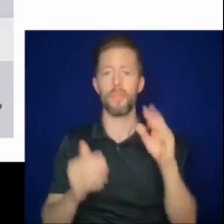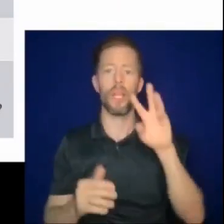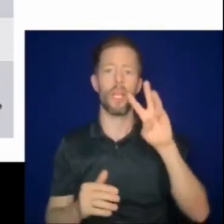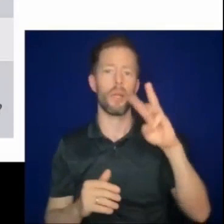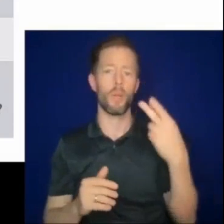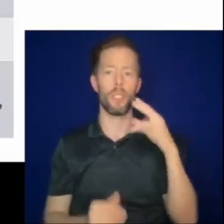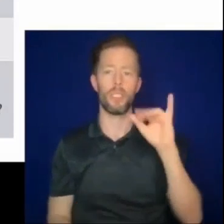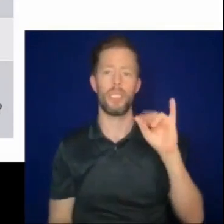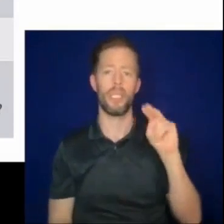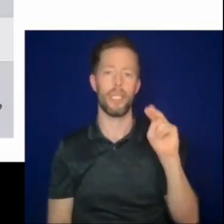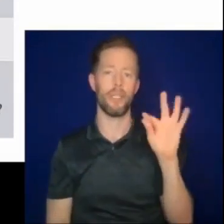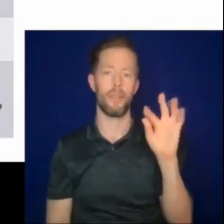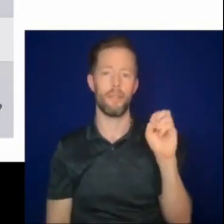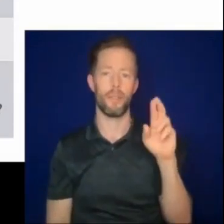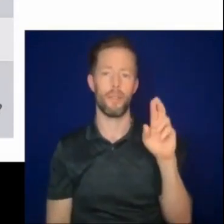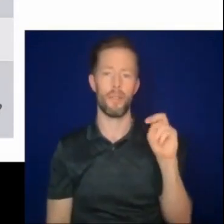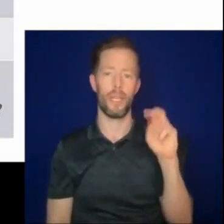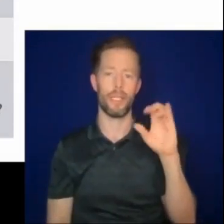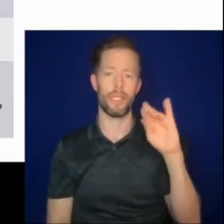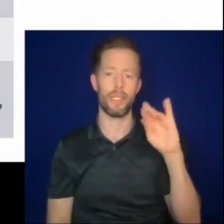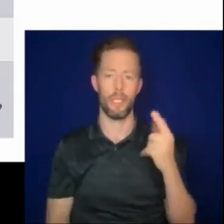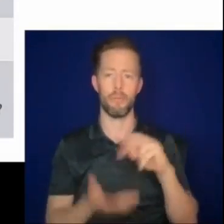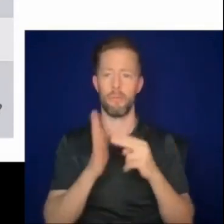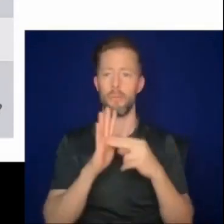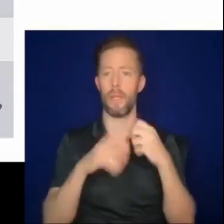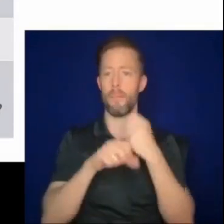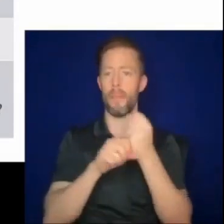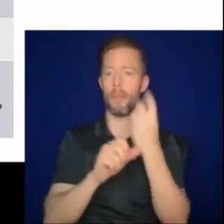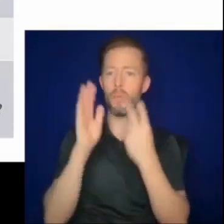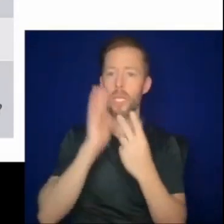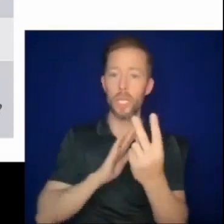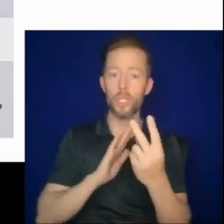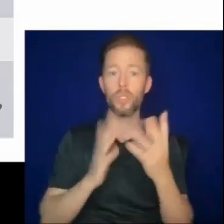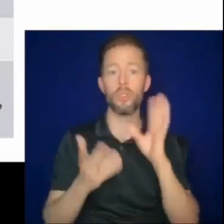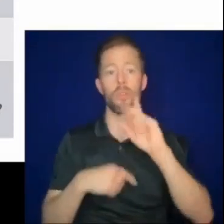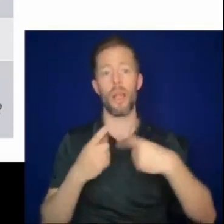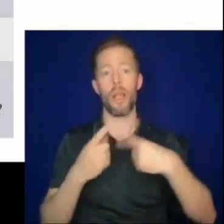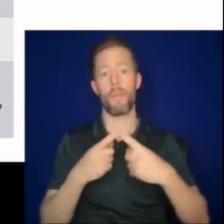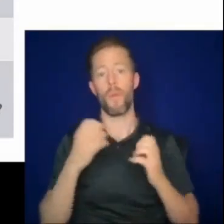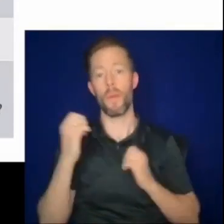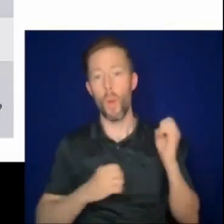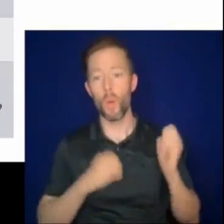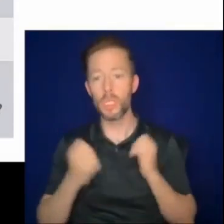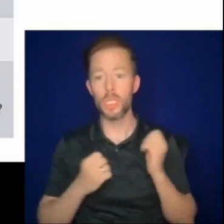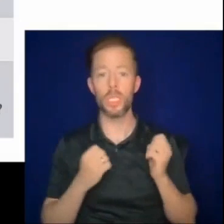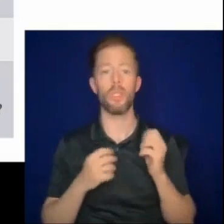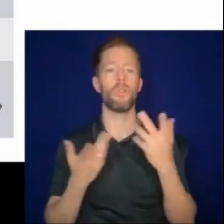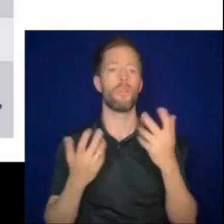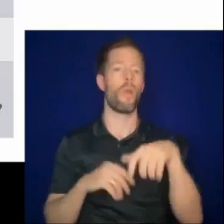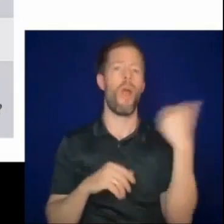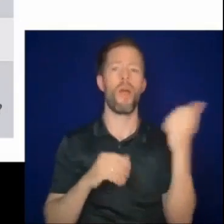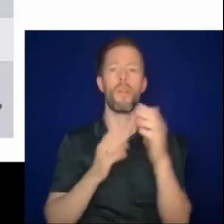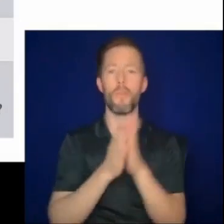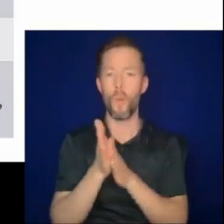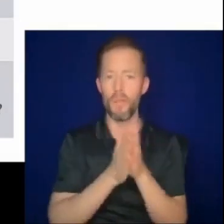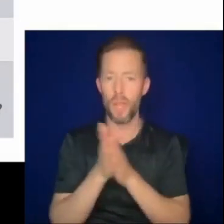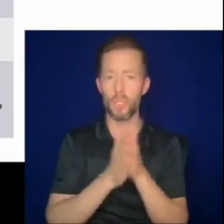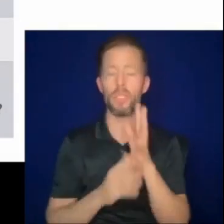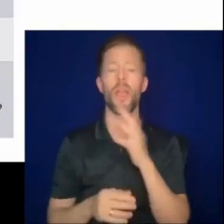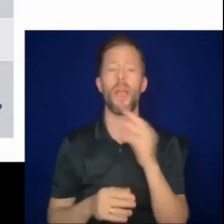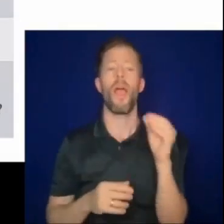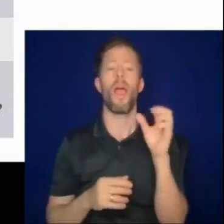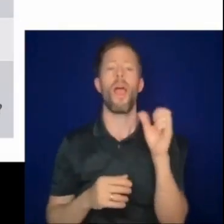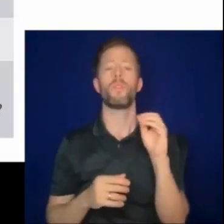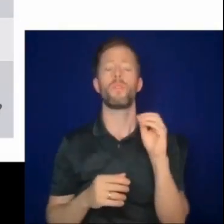last one is WH inferencing questions. So this is where we really want to make predictions or talk about emotions or emotion identification or